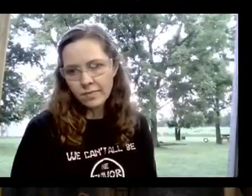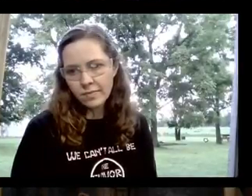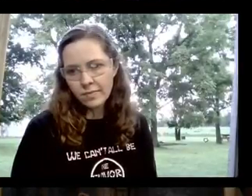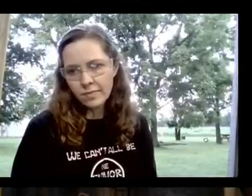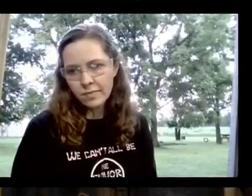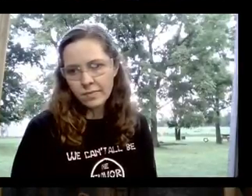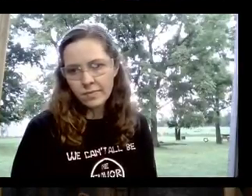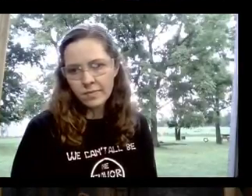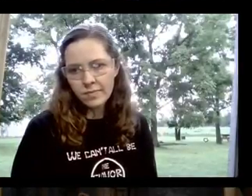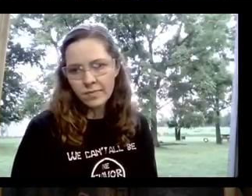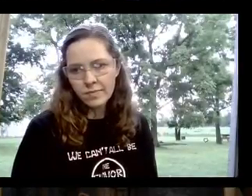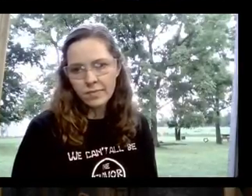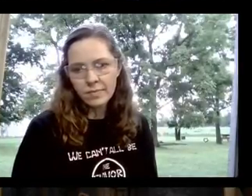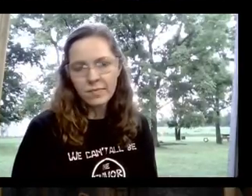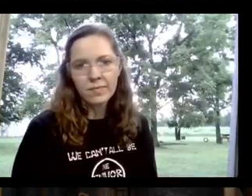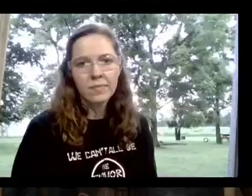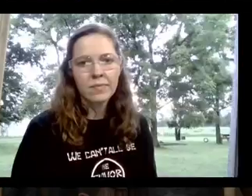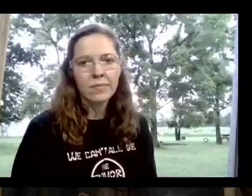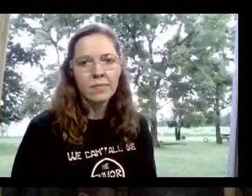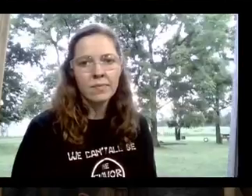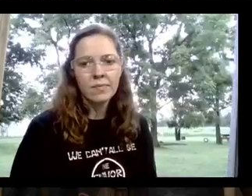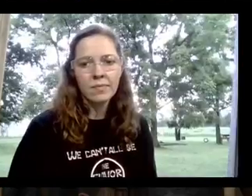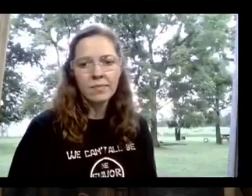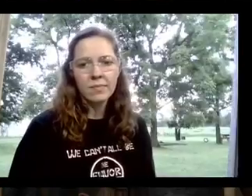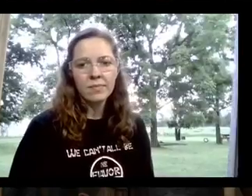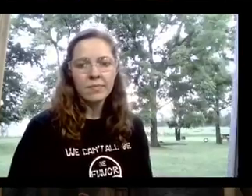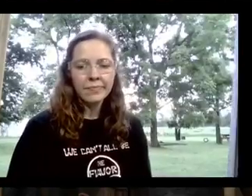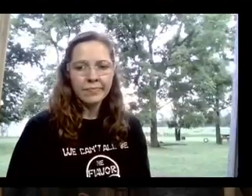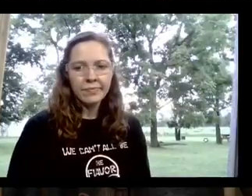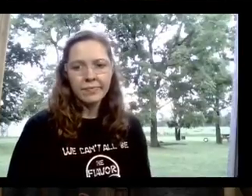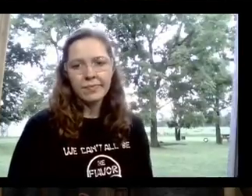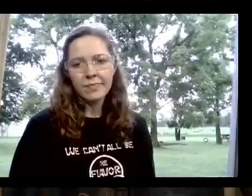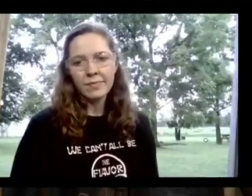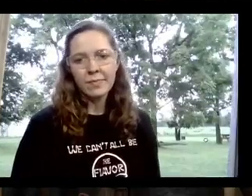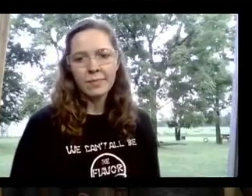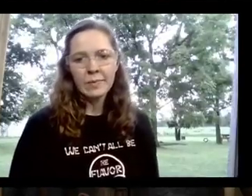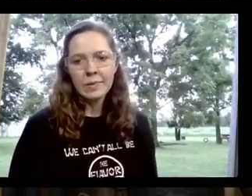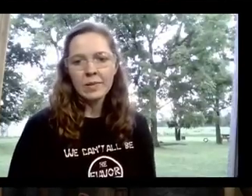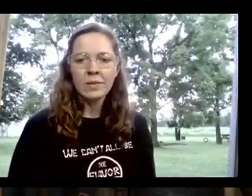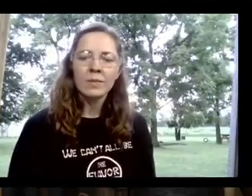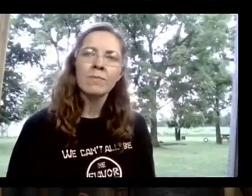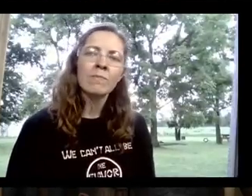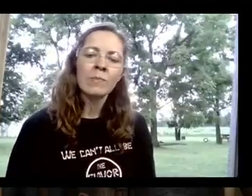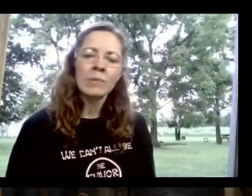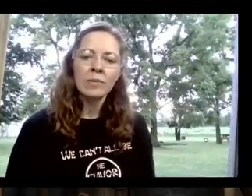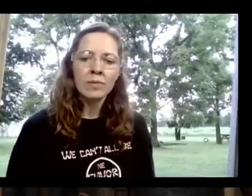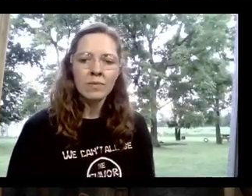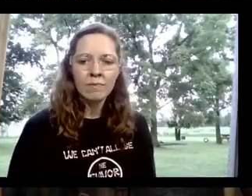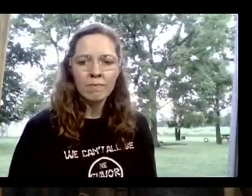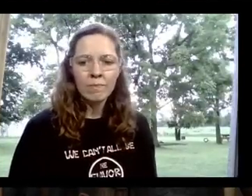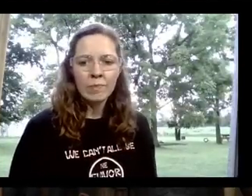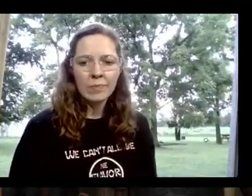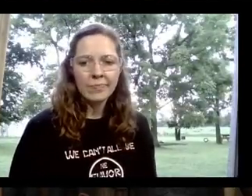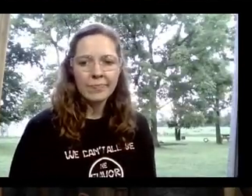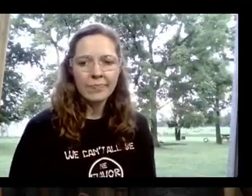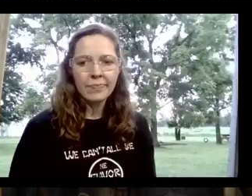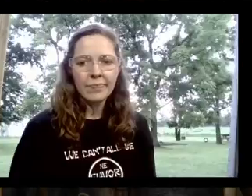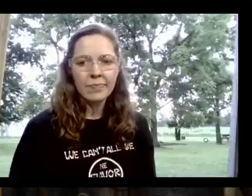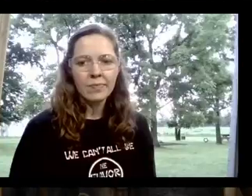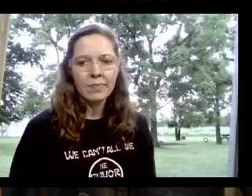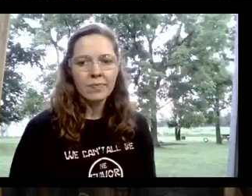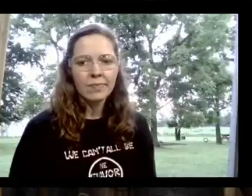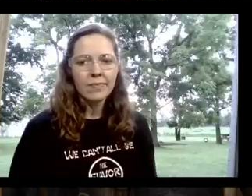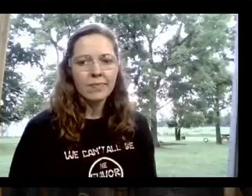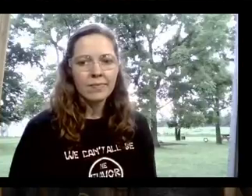all the chasing work and all the engraving work that I'm going to be doing on it. So we're kind of at that stage where I've got a lot of